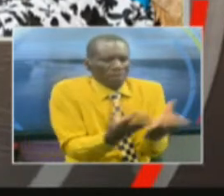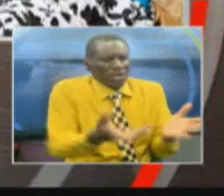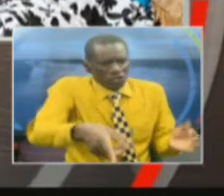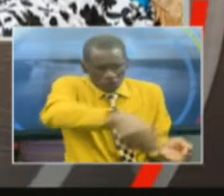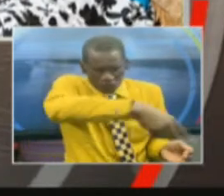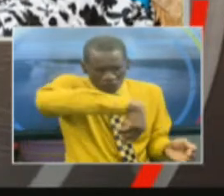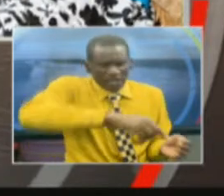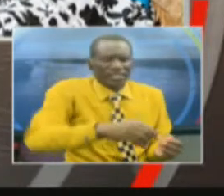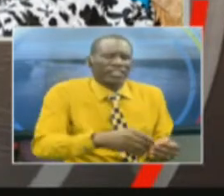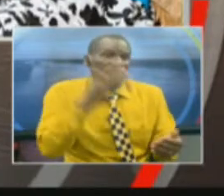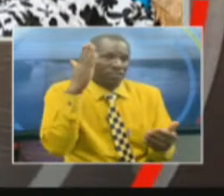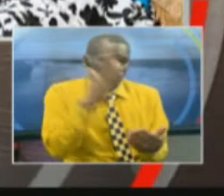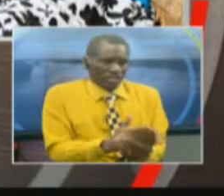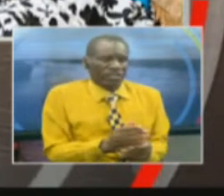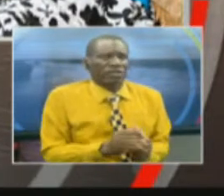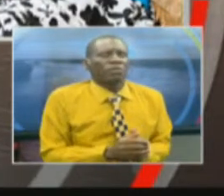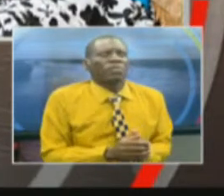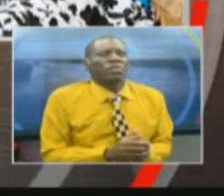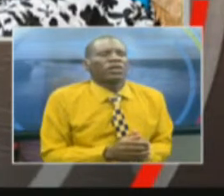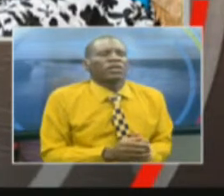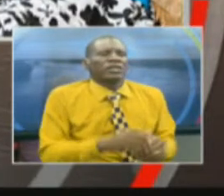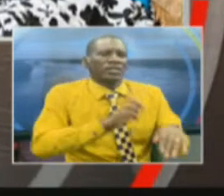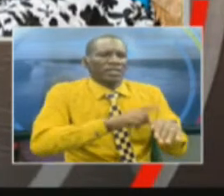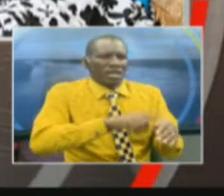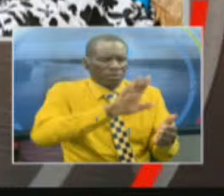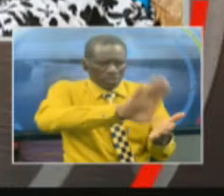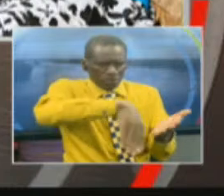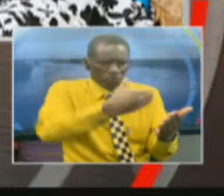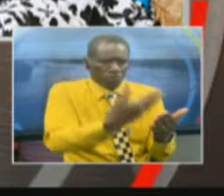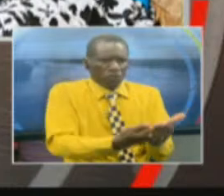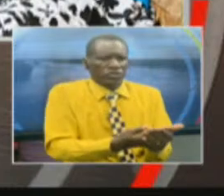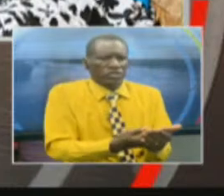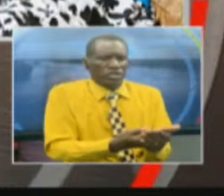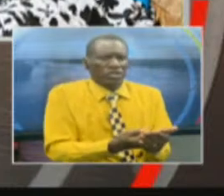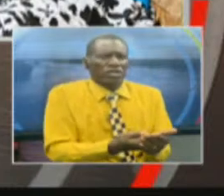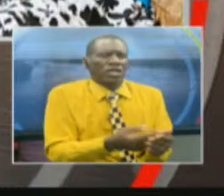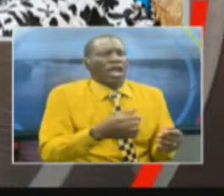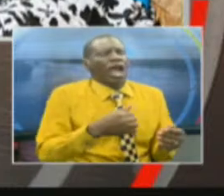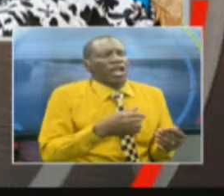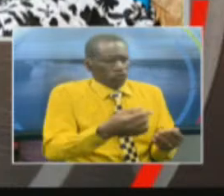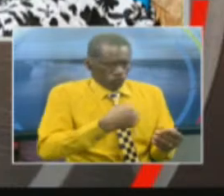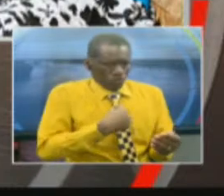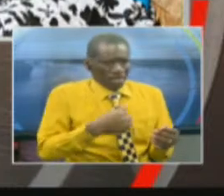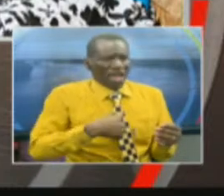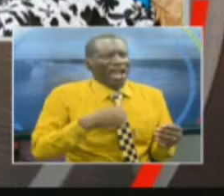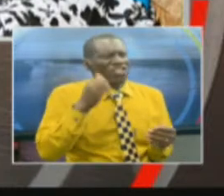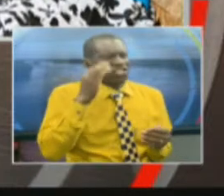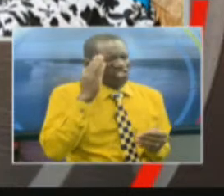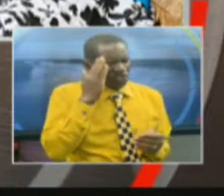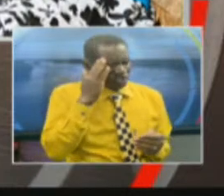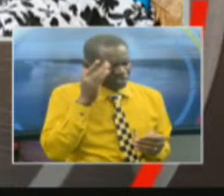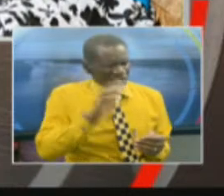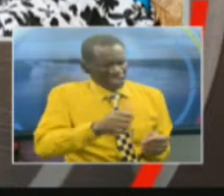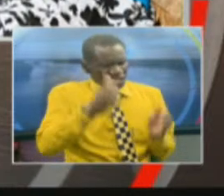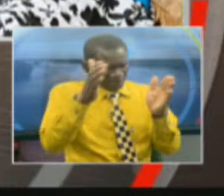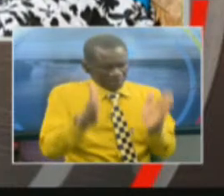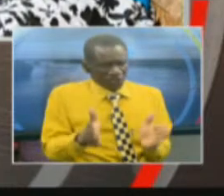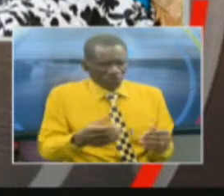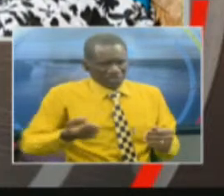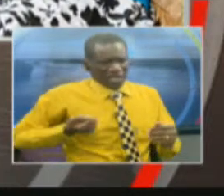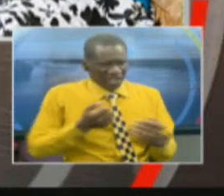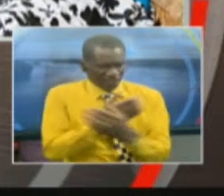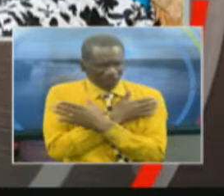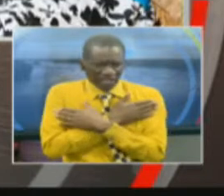In fact, when he proposed, I thought the other person was the girlfriend. You were